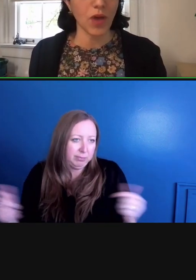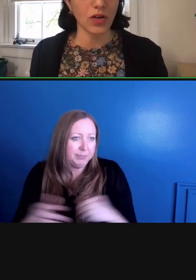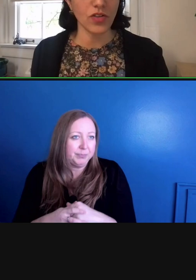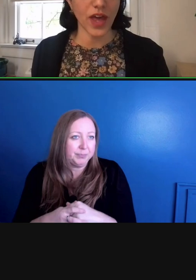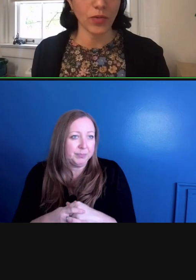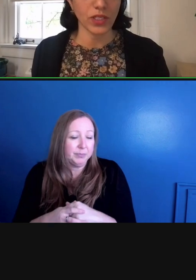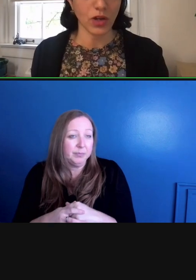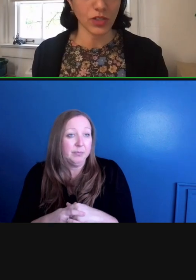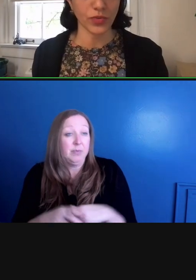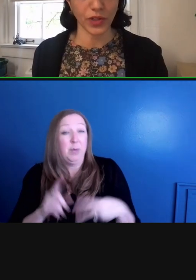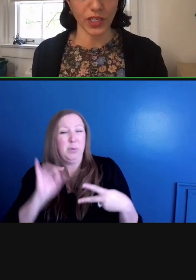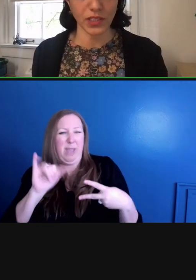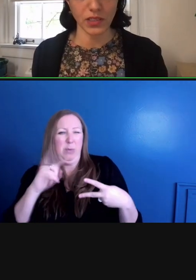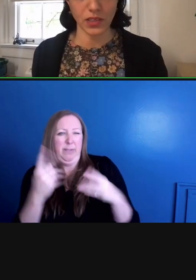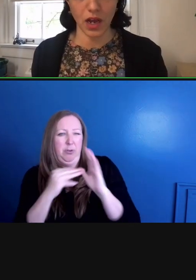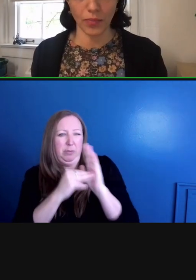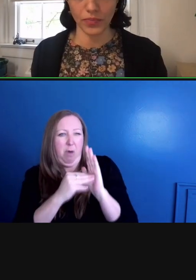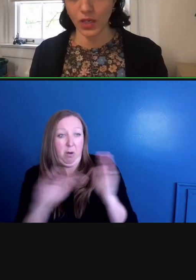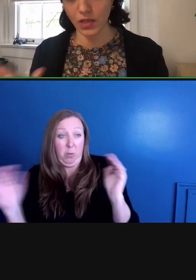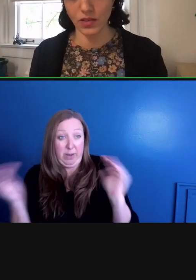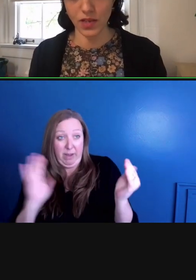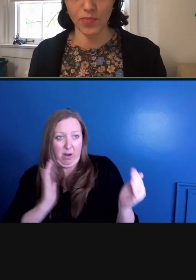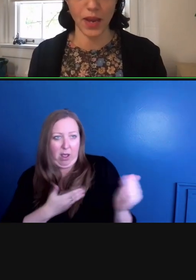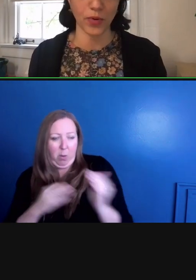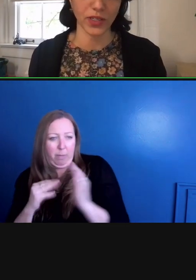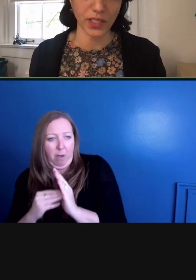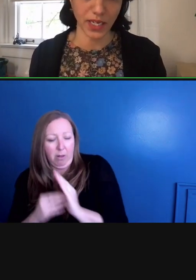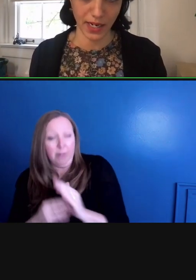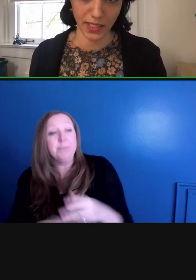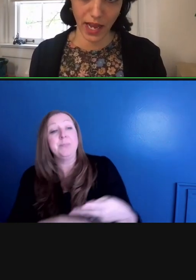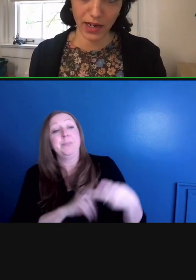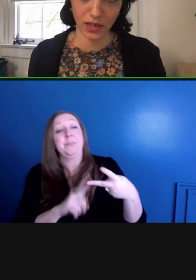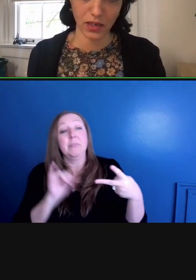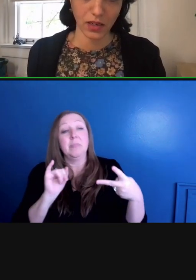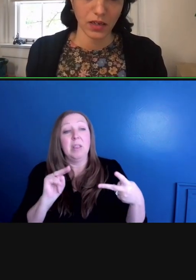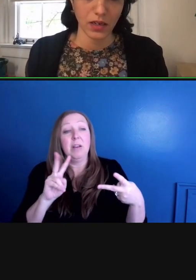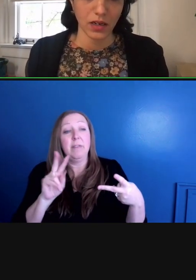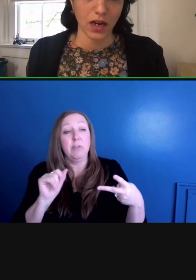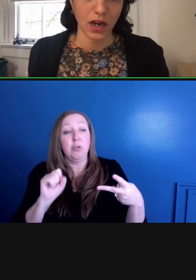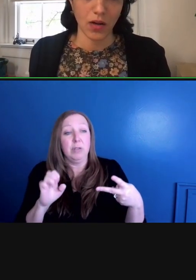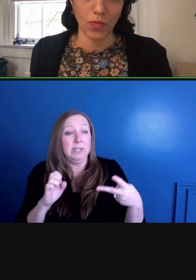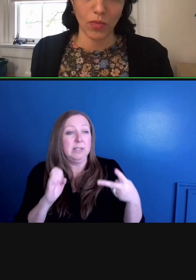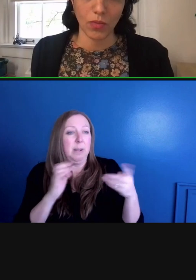inverse planning model that was also released in the same paper as the data set,